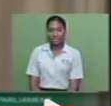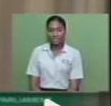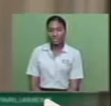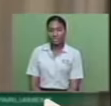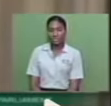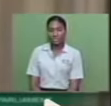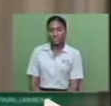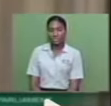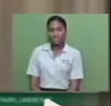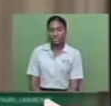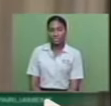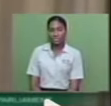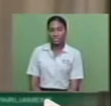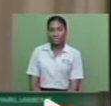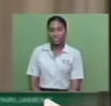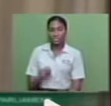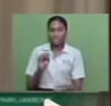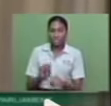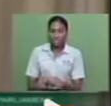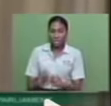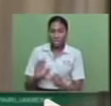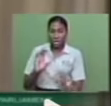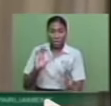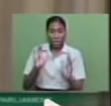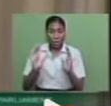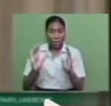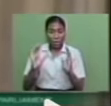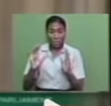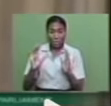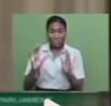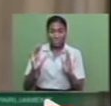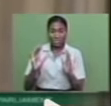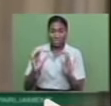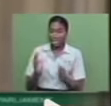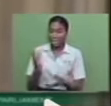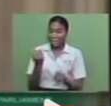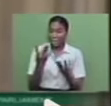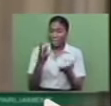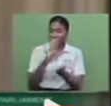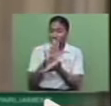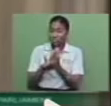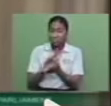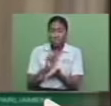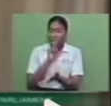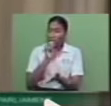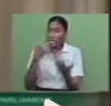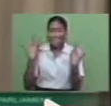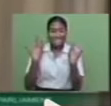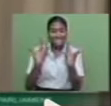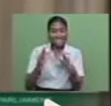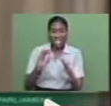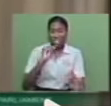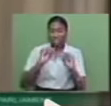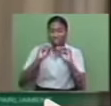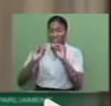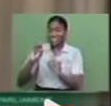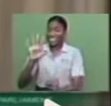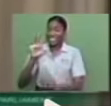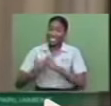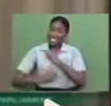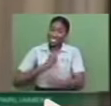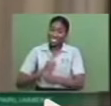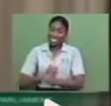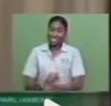they left schools at almost 90% complete for 5 years. If you go back to try to fix those schools, you're going to have to go